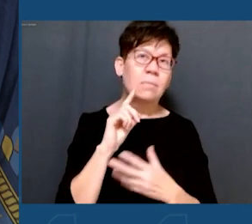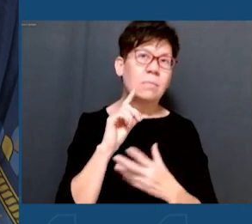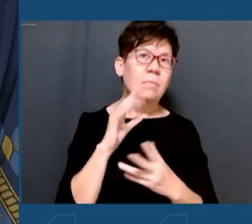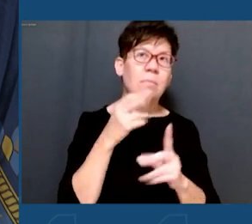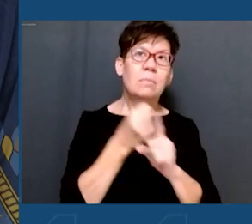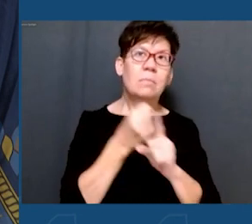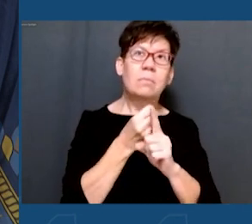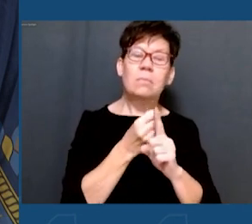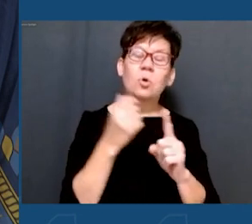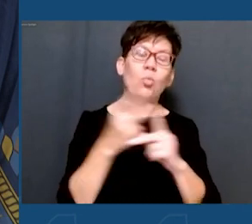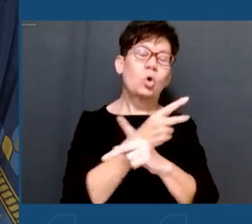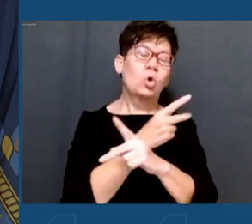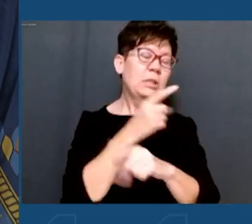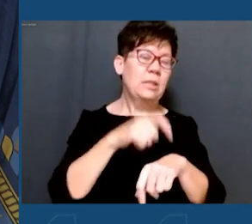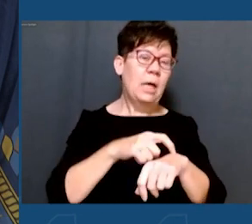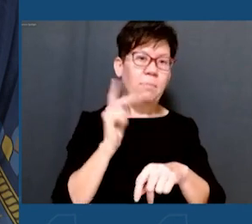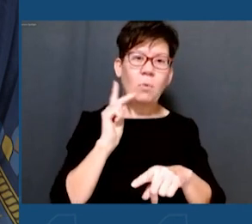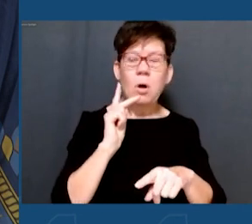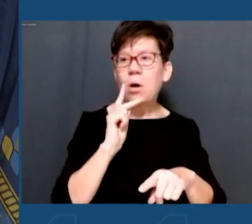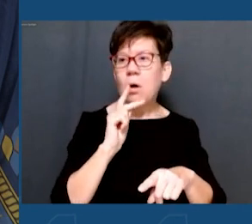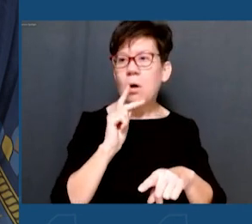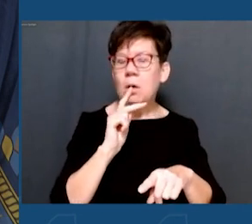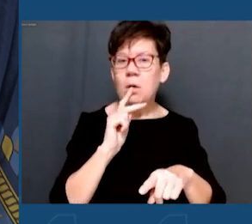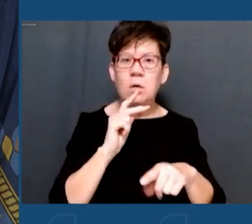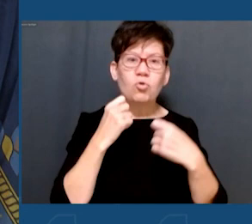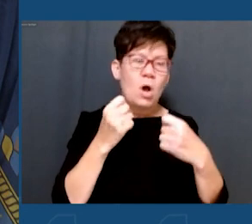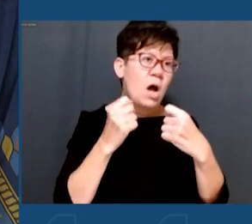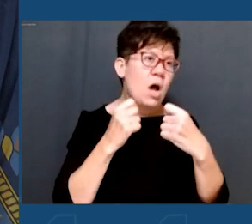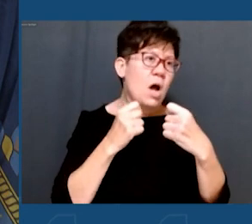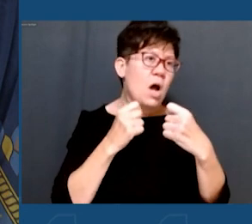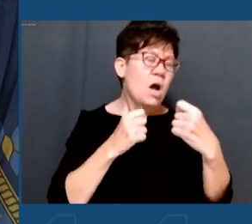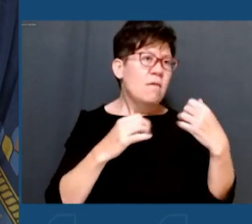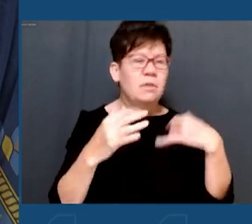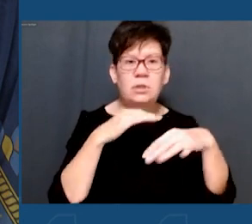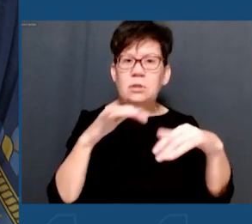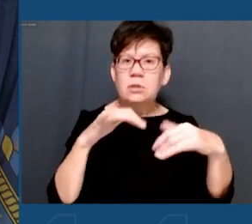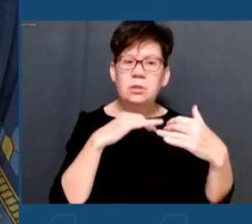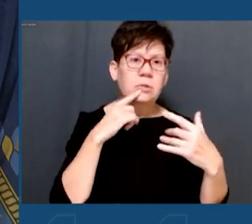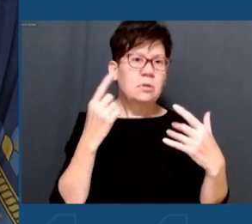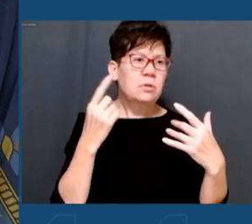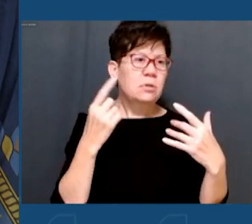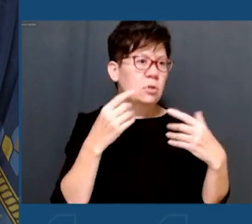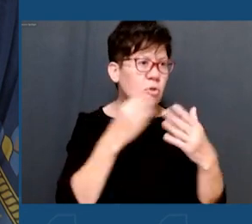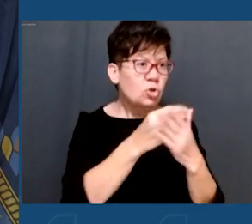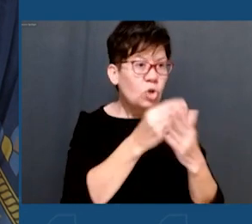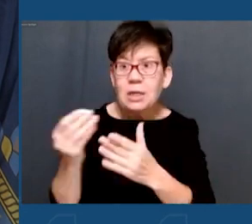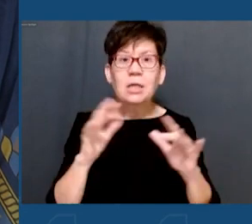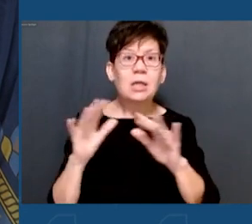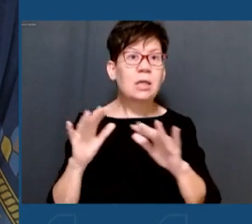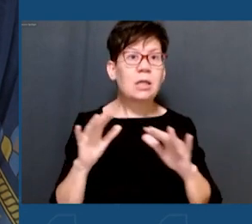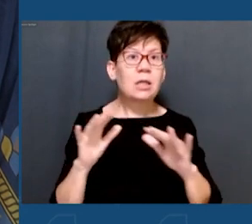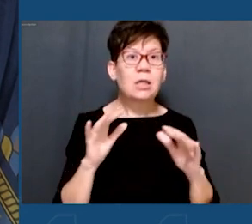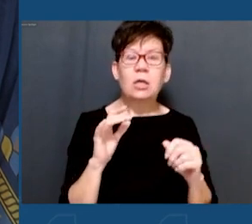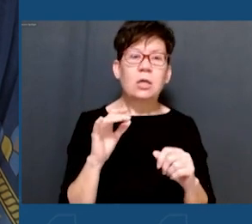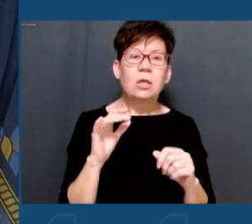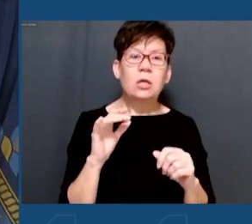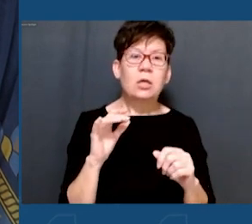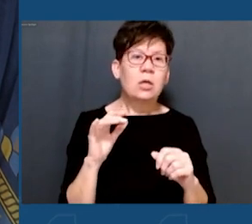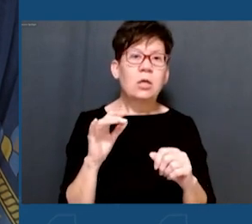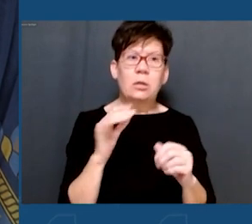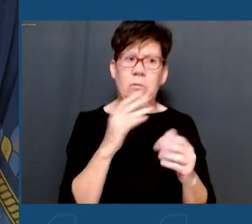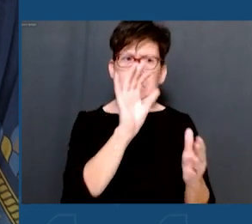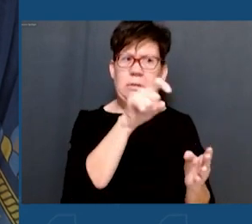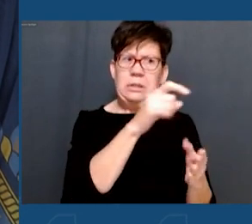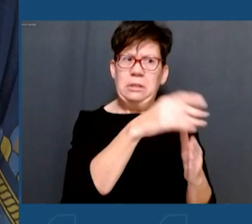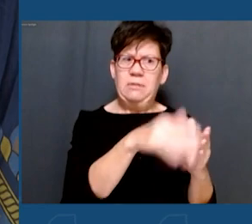on the roads and in airports and traveling to see their families. So last-minute shopping better be done. Road conditions are going to be horrific, and you will not want to be